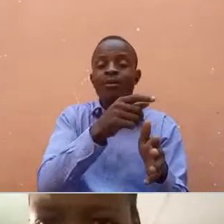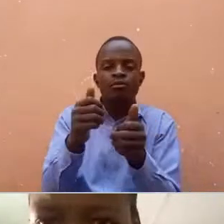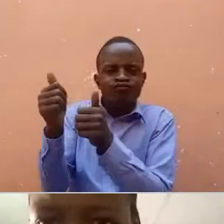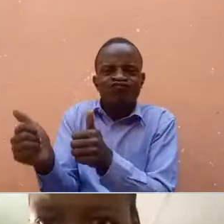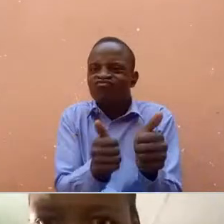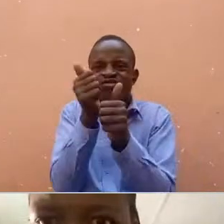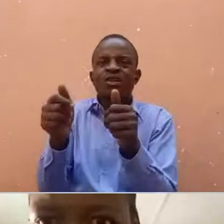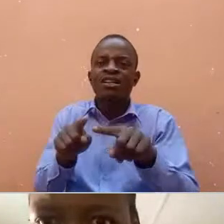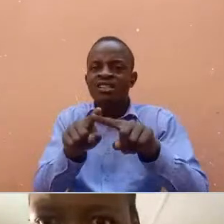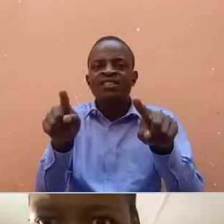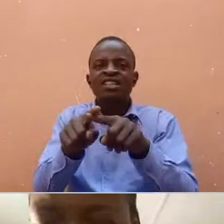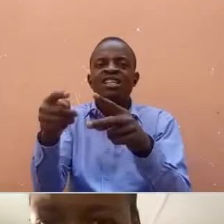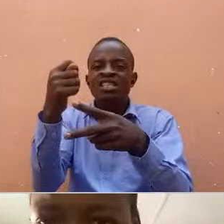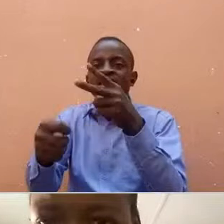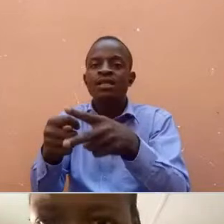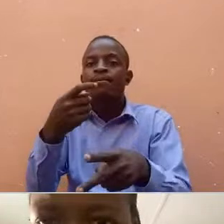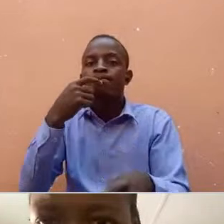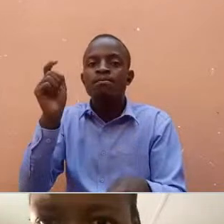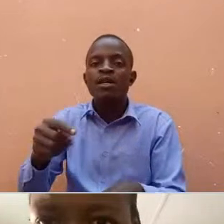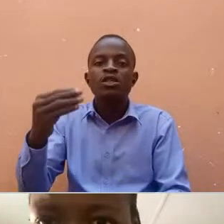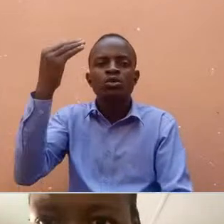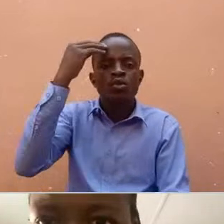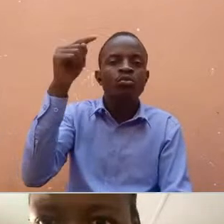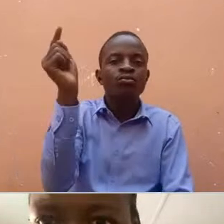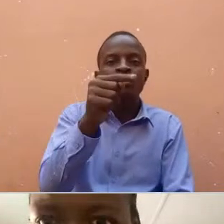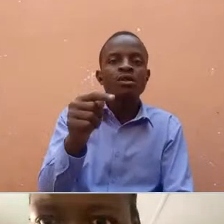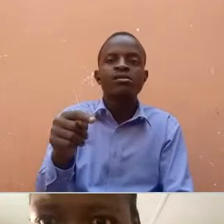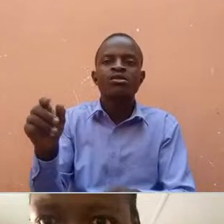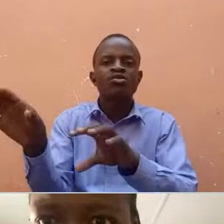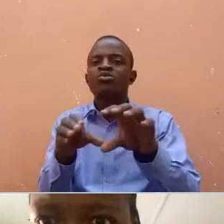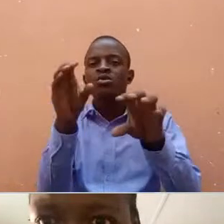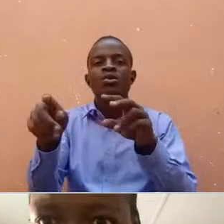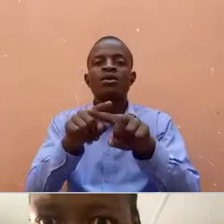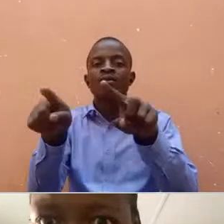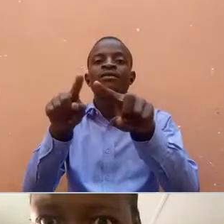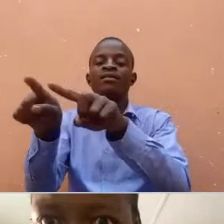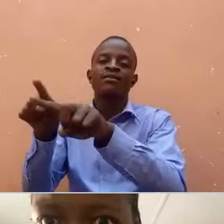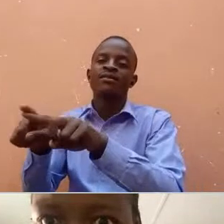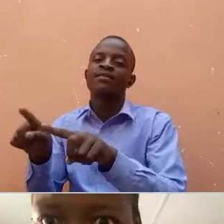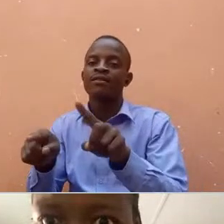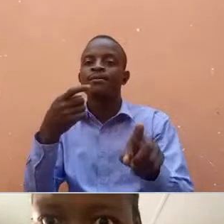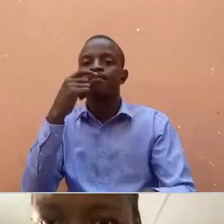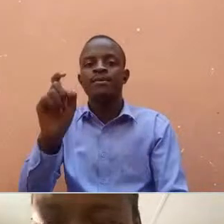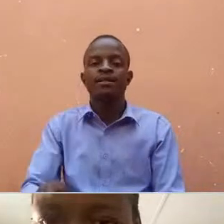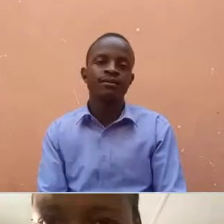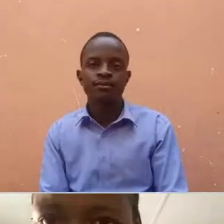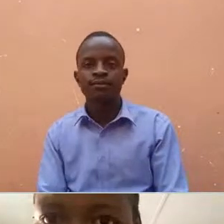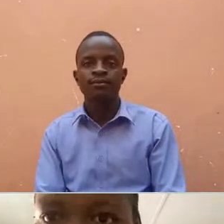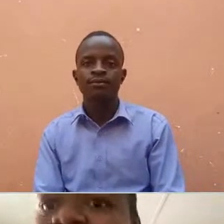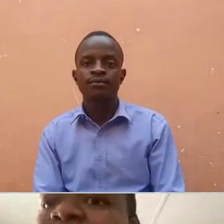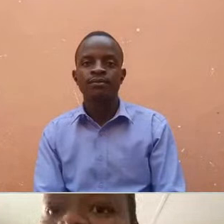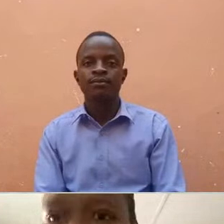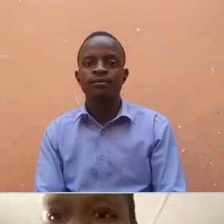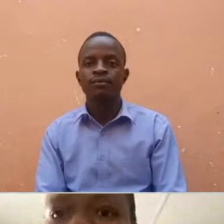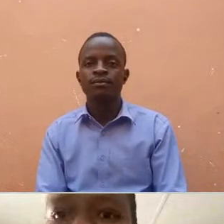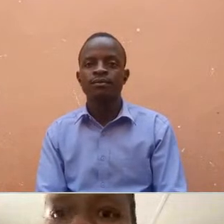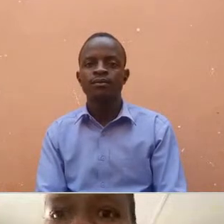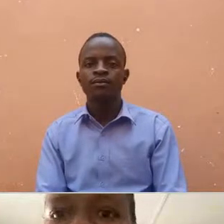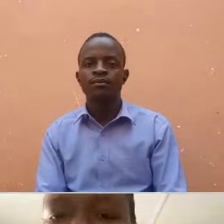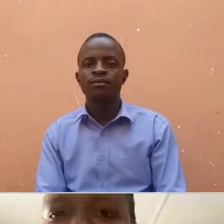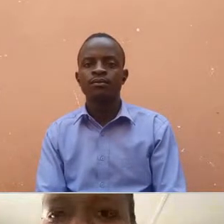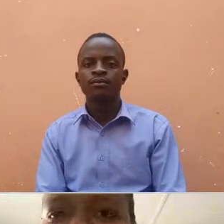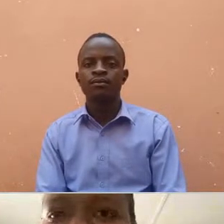if they are not having sex, they are still having sex. And that is why we need to educate young people